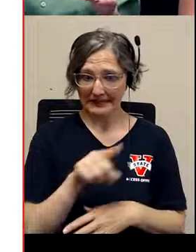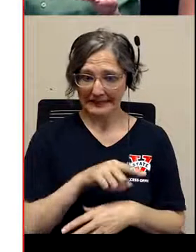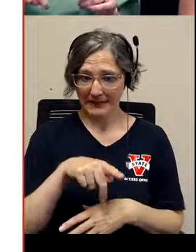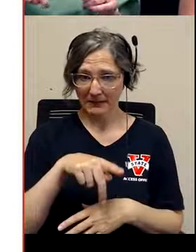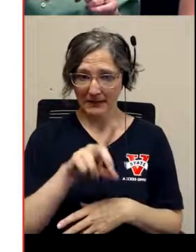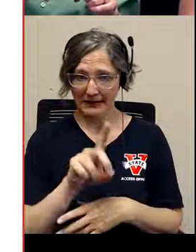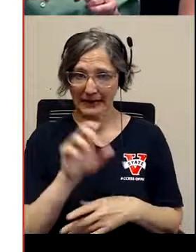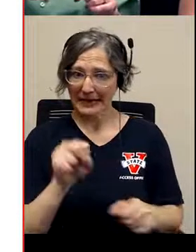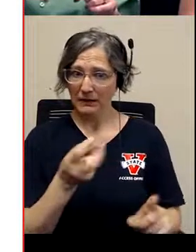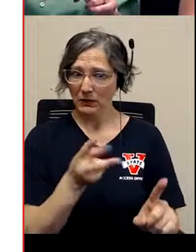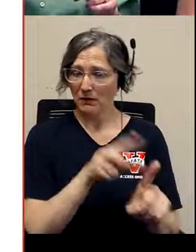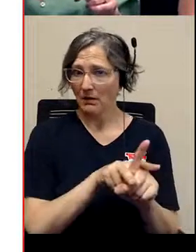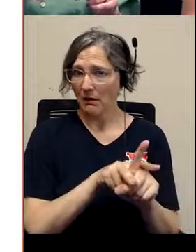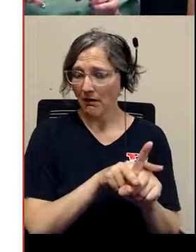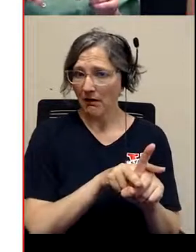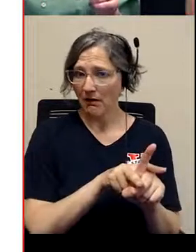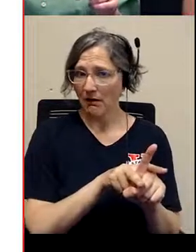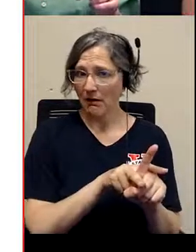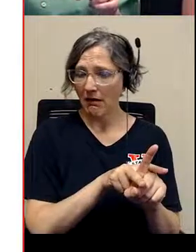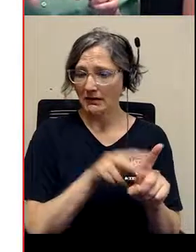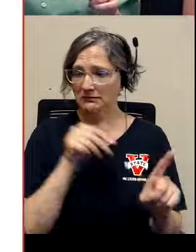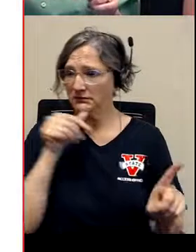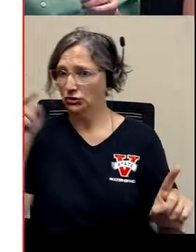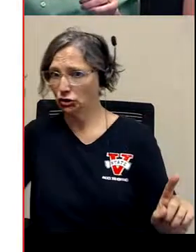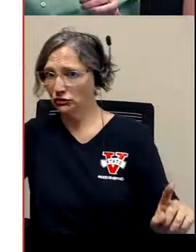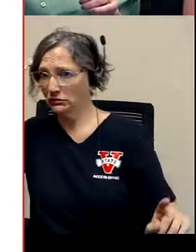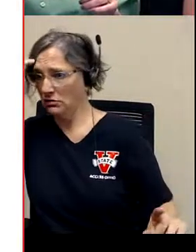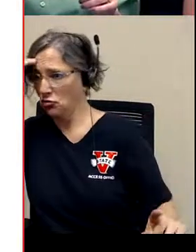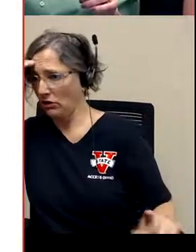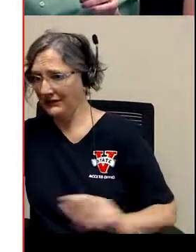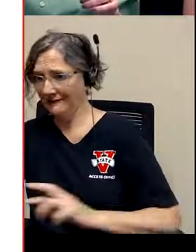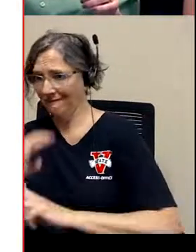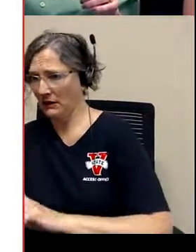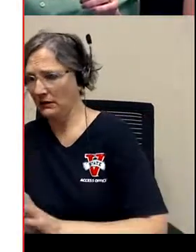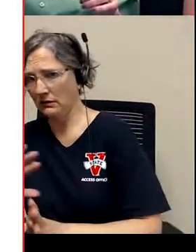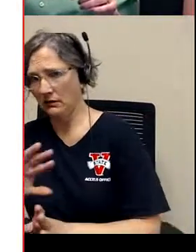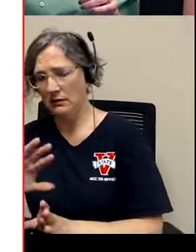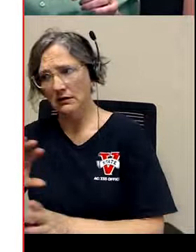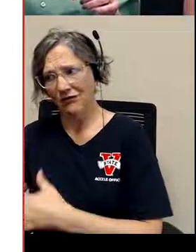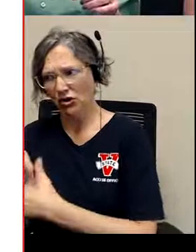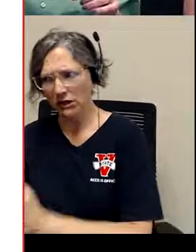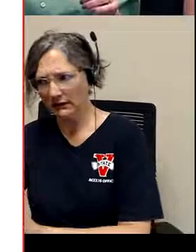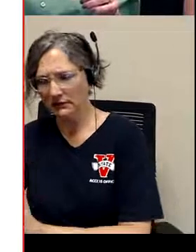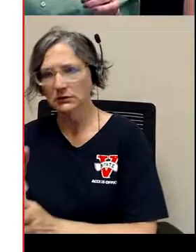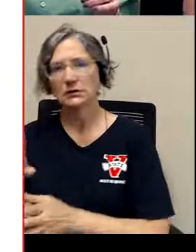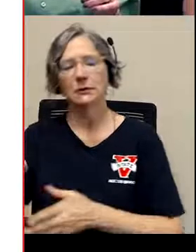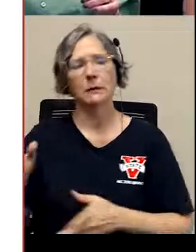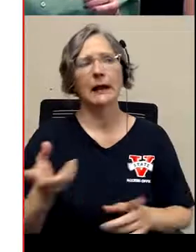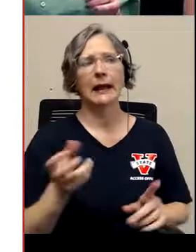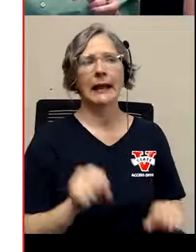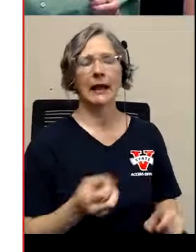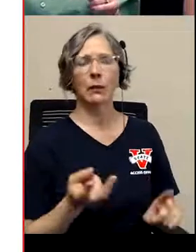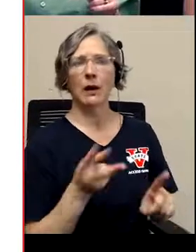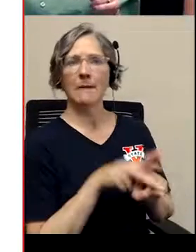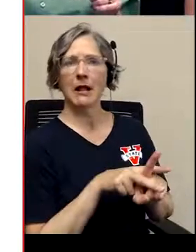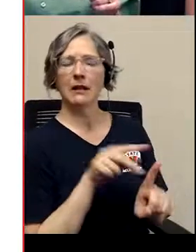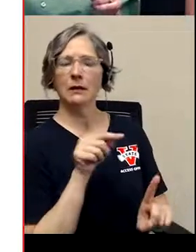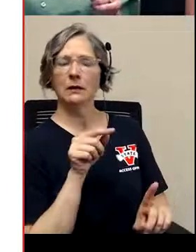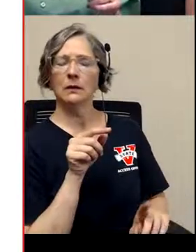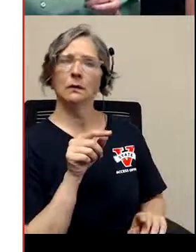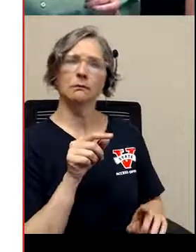theory other than in a cognitive readiness way for content learning? Can the theory be